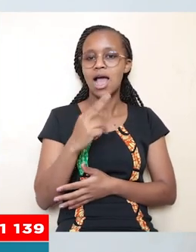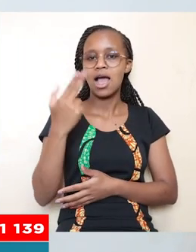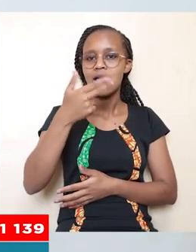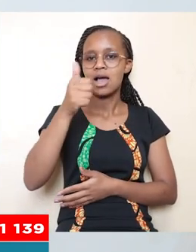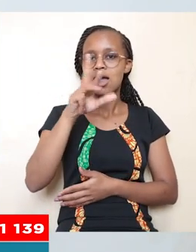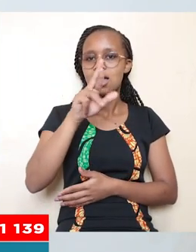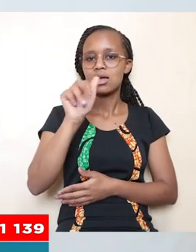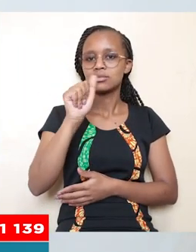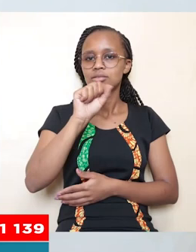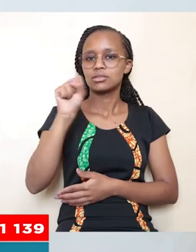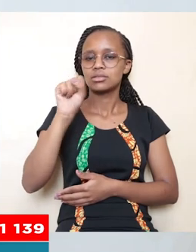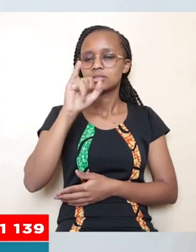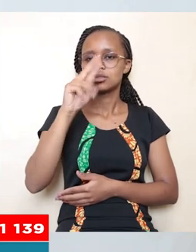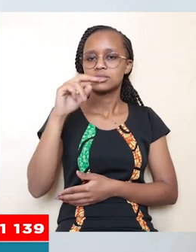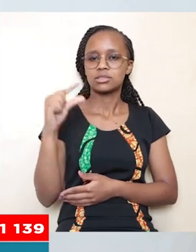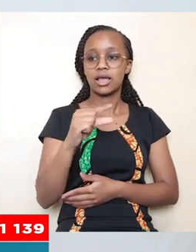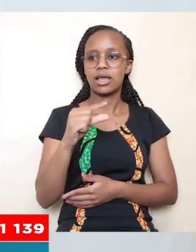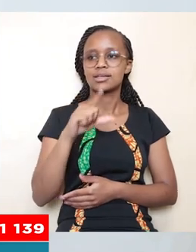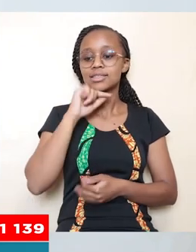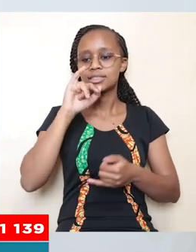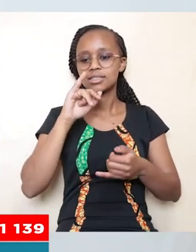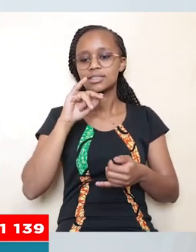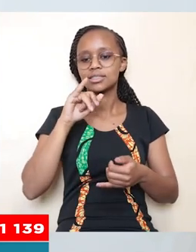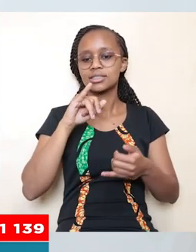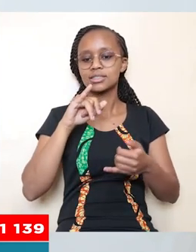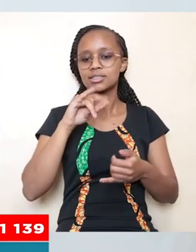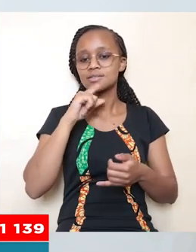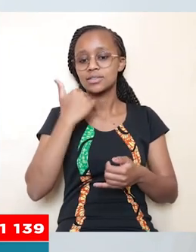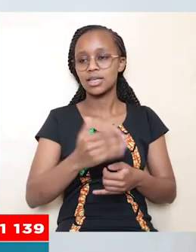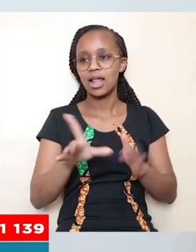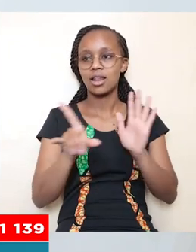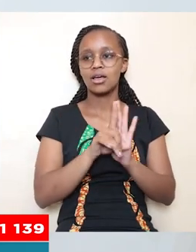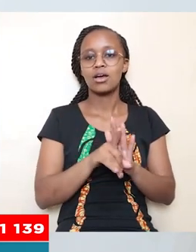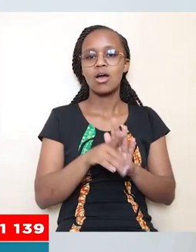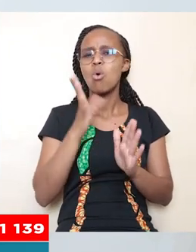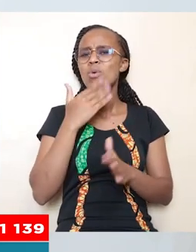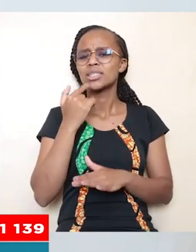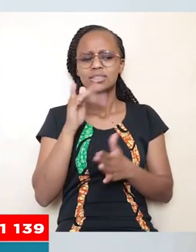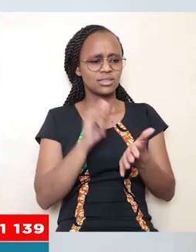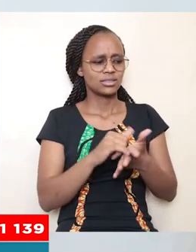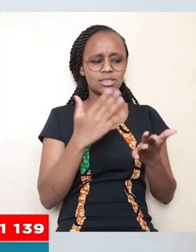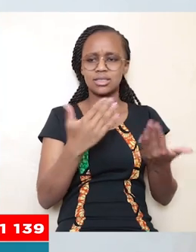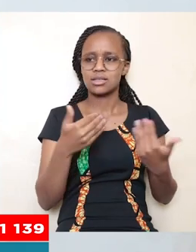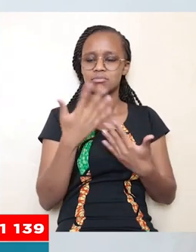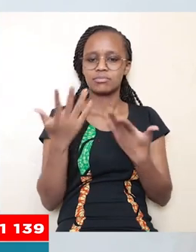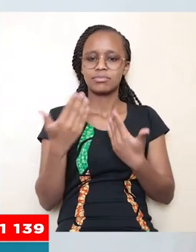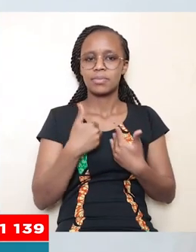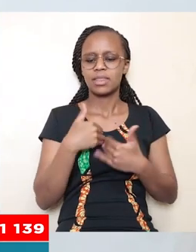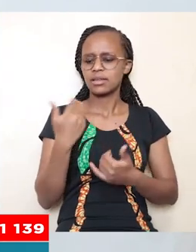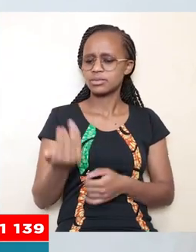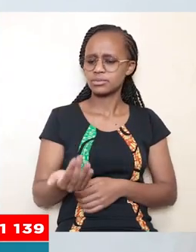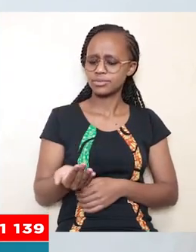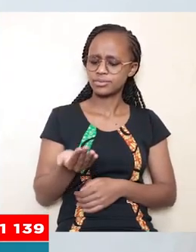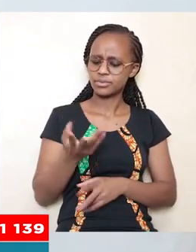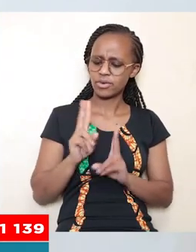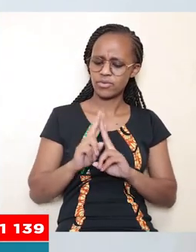harassing their sons-in-law because hataki mtoto wake abiwe kitu. And maybe he has raised